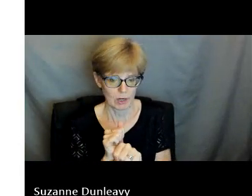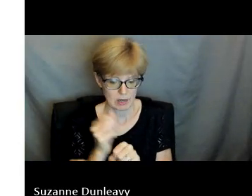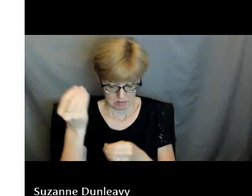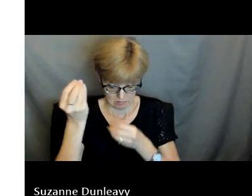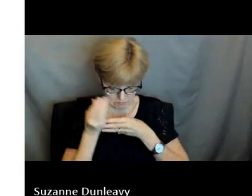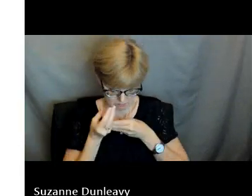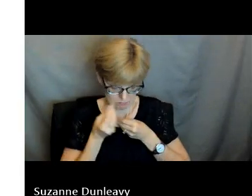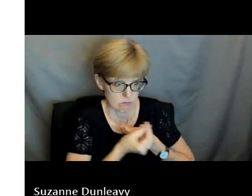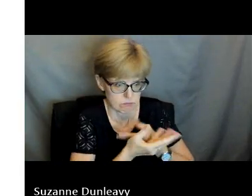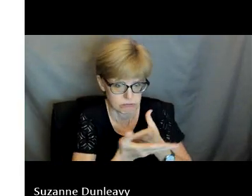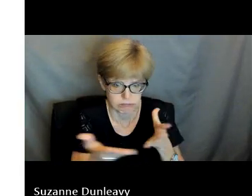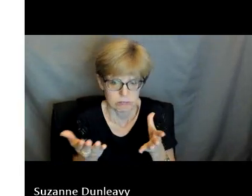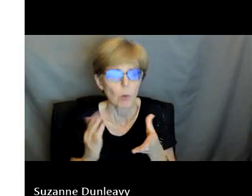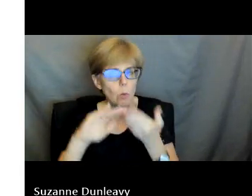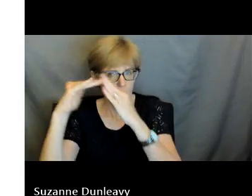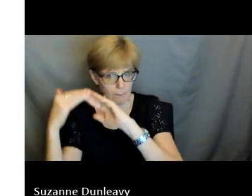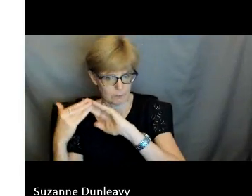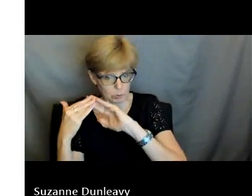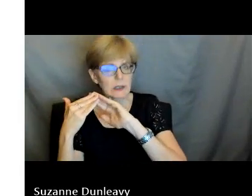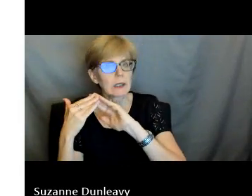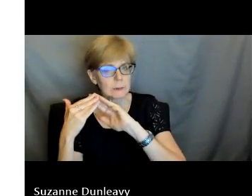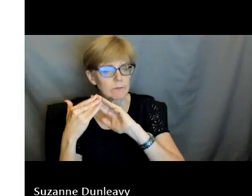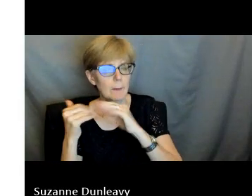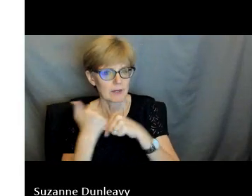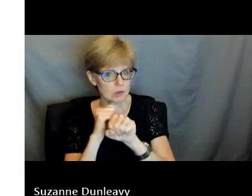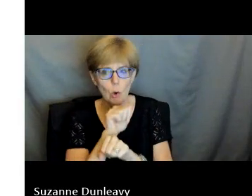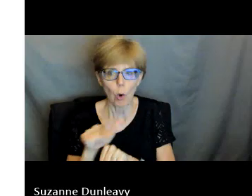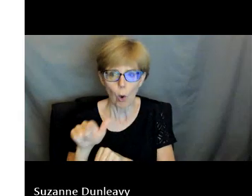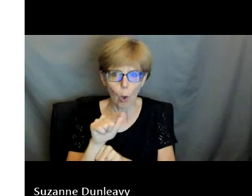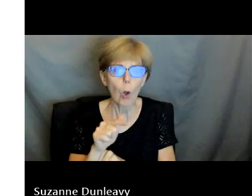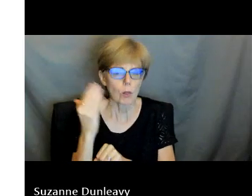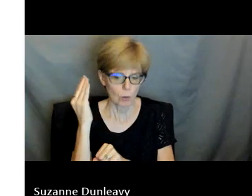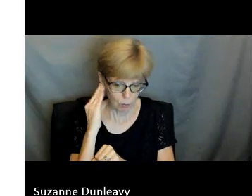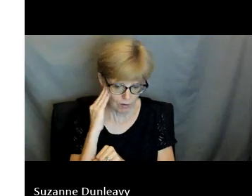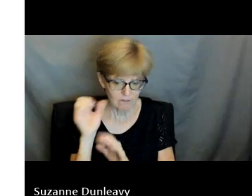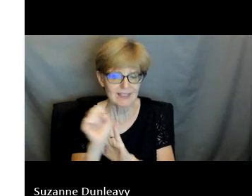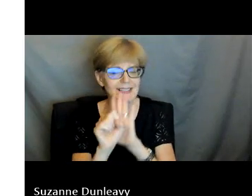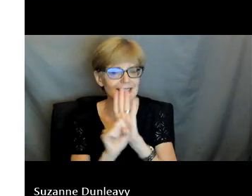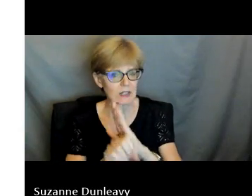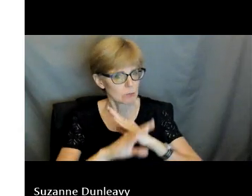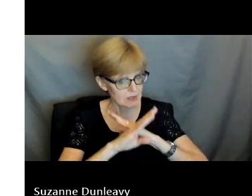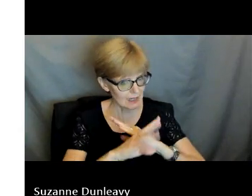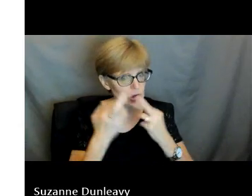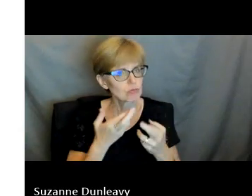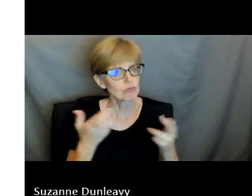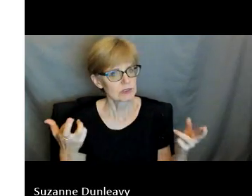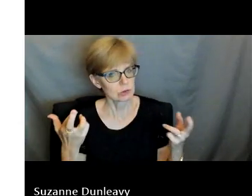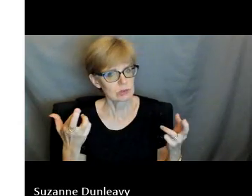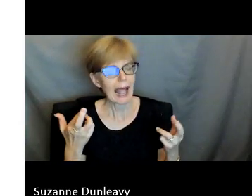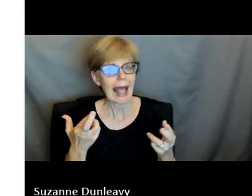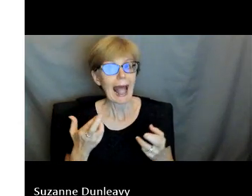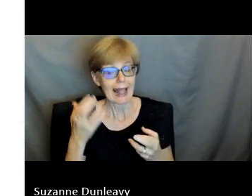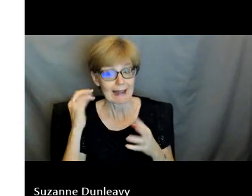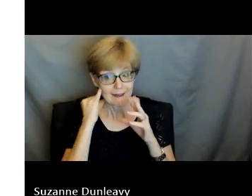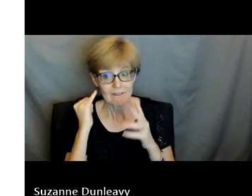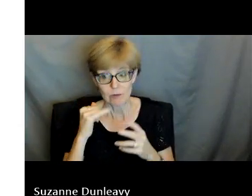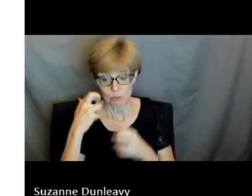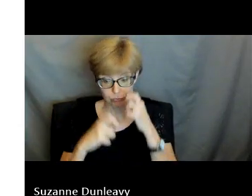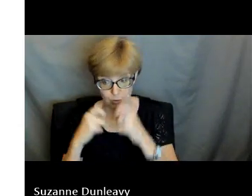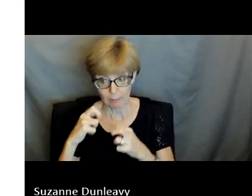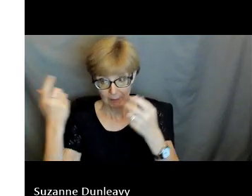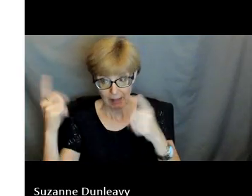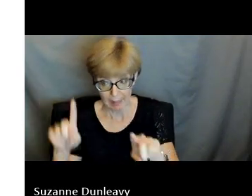that everyone is fully aware of our state's protections and resources. And they can also report issues back to us when there